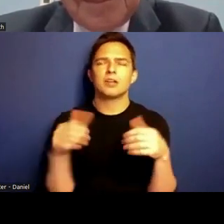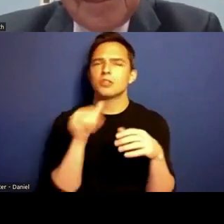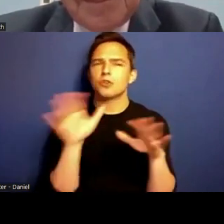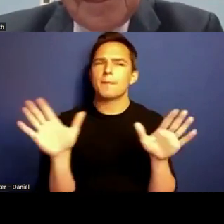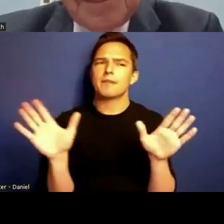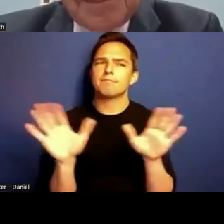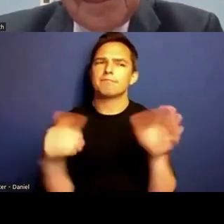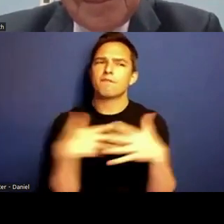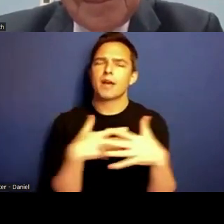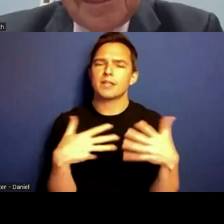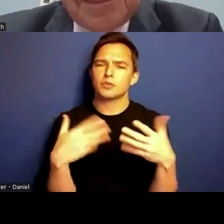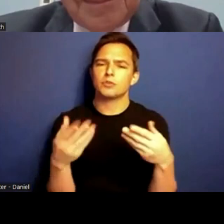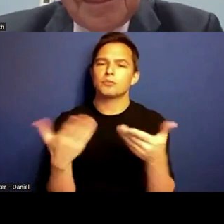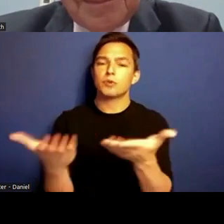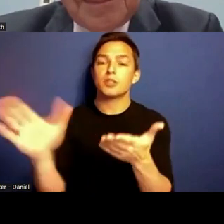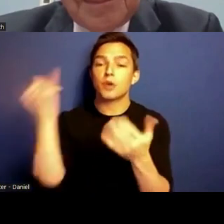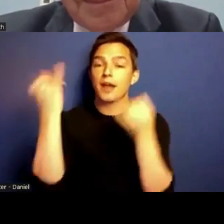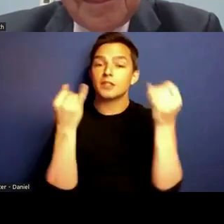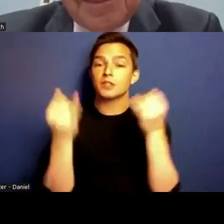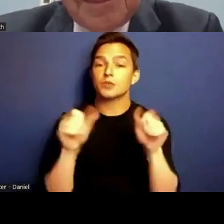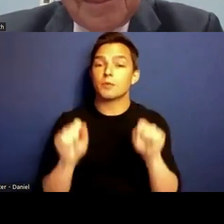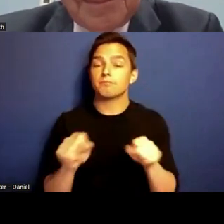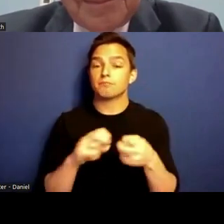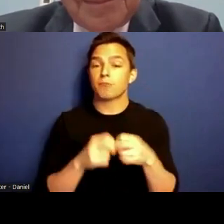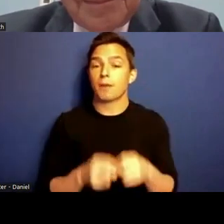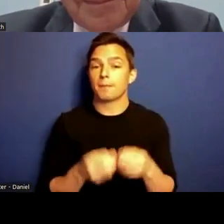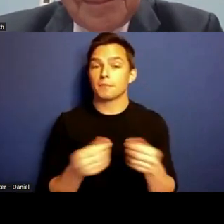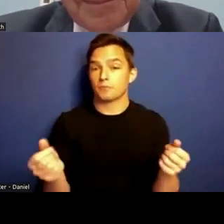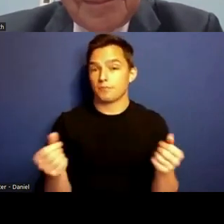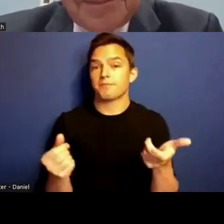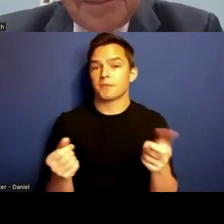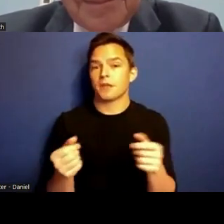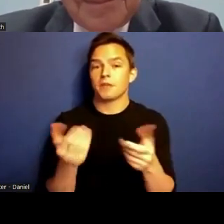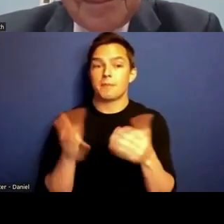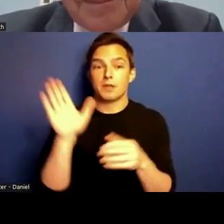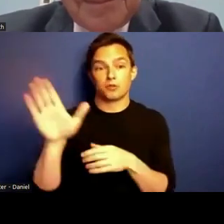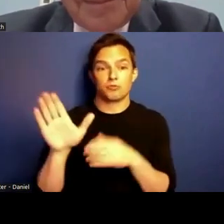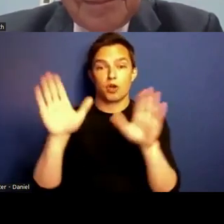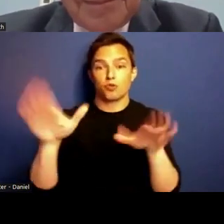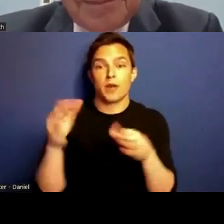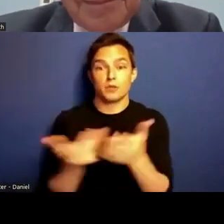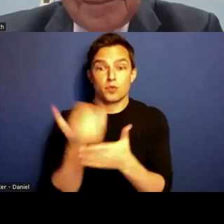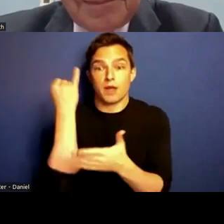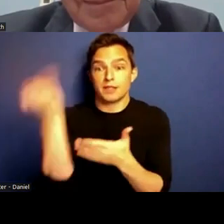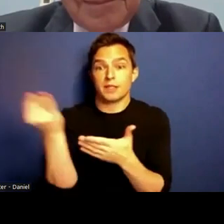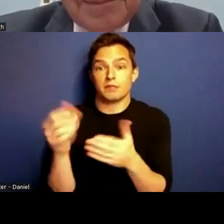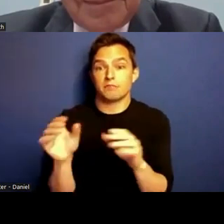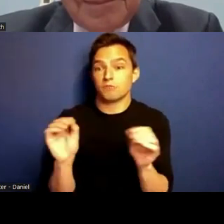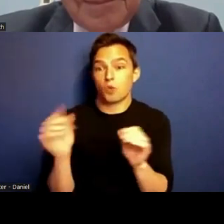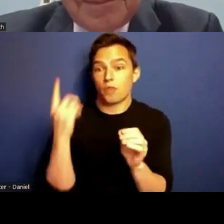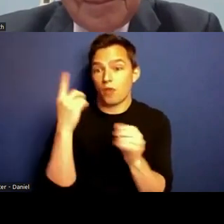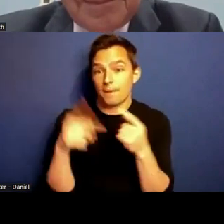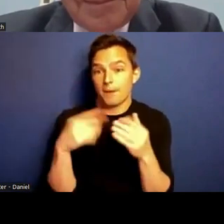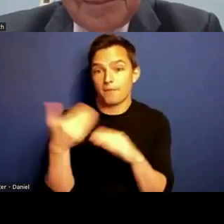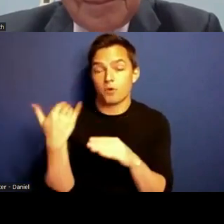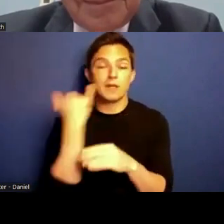for a potential solution to a problem. It might be a great new idea that nobody's thought of, but but even if it